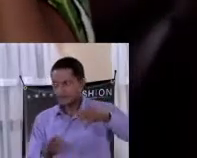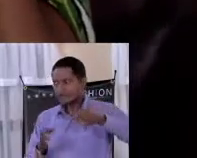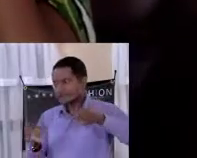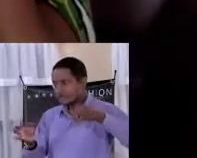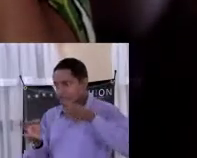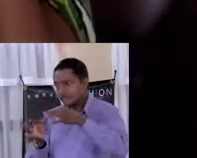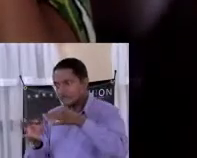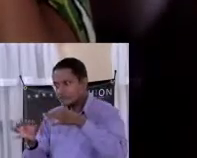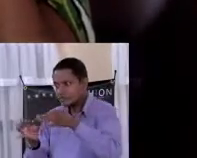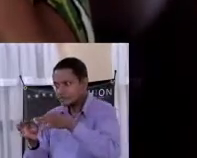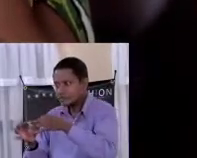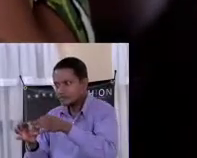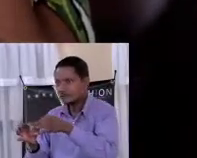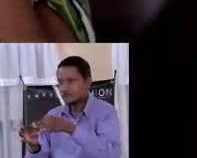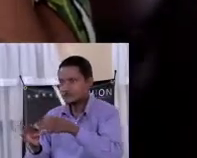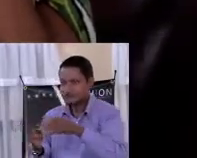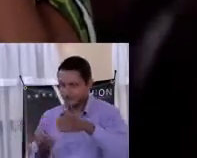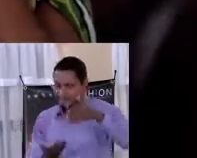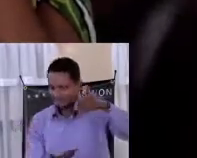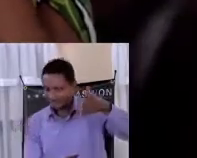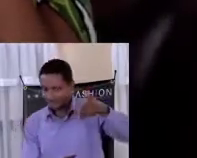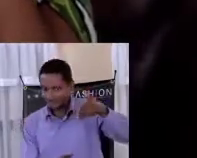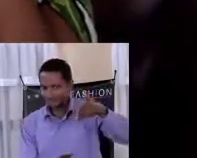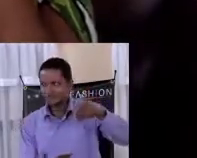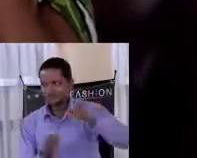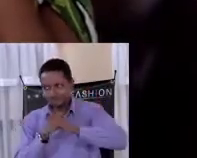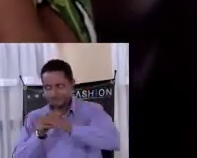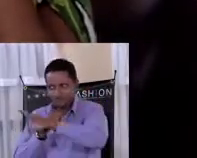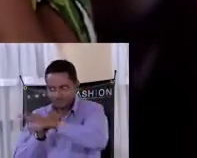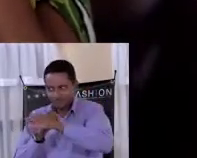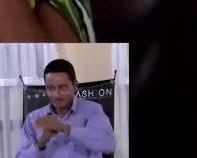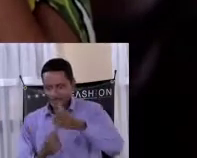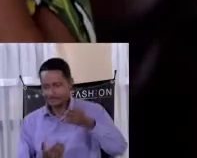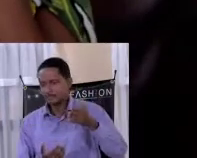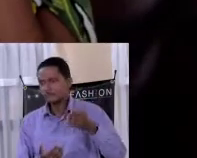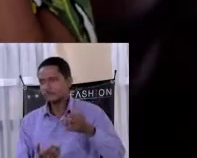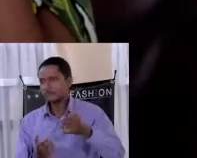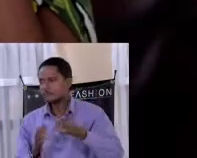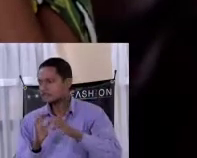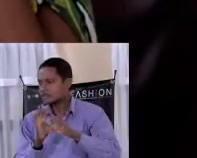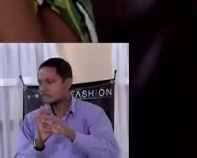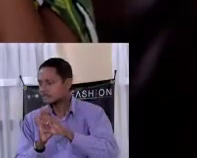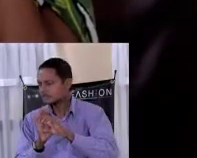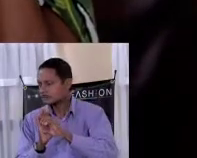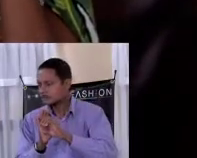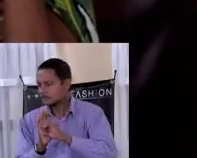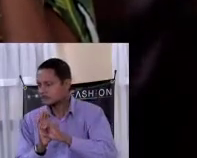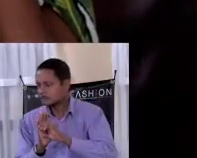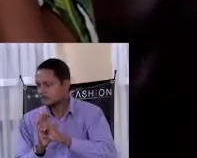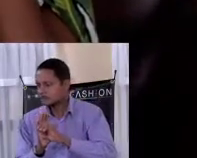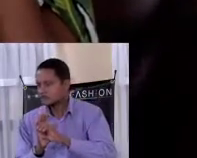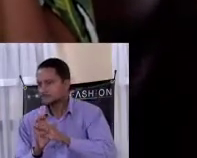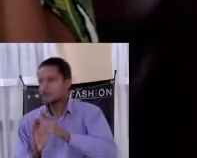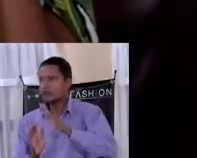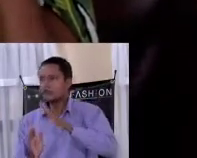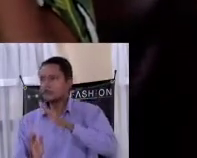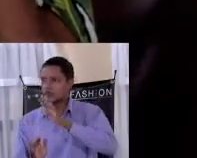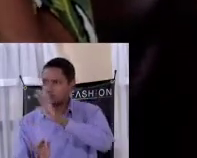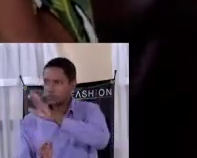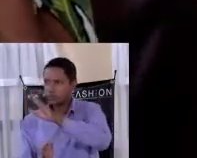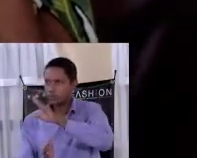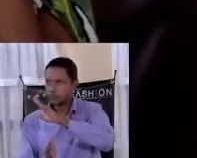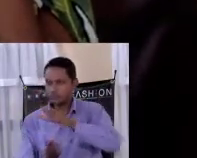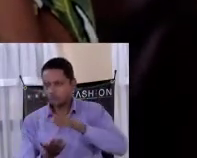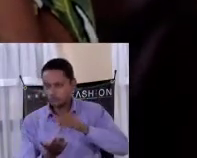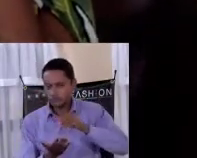through, branding the product in particular ways, something interesting like your print,